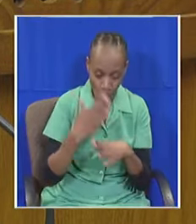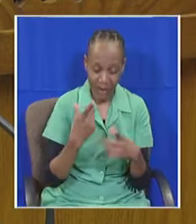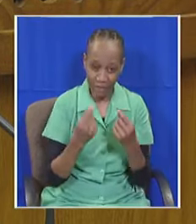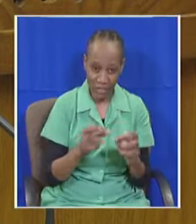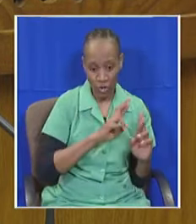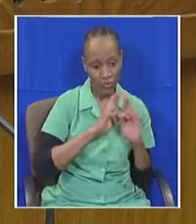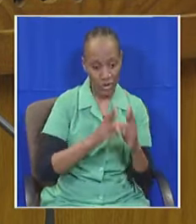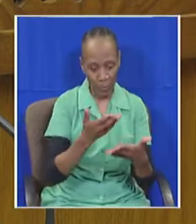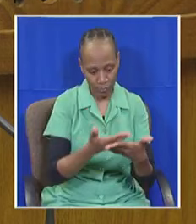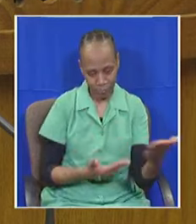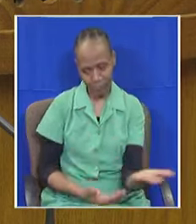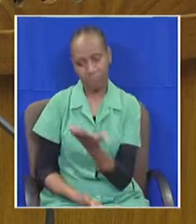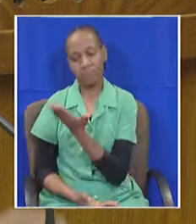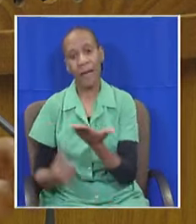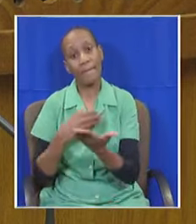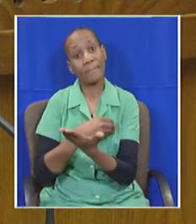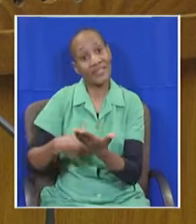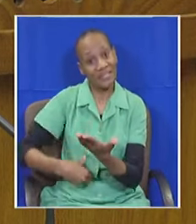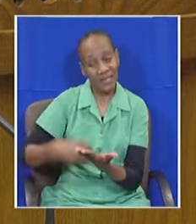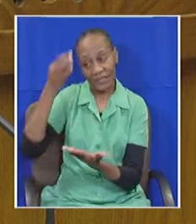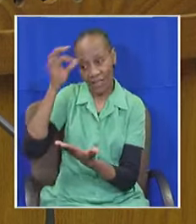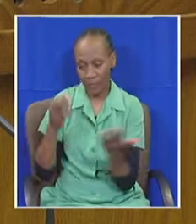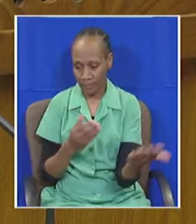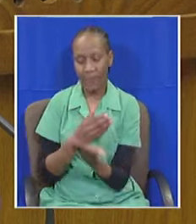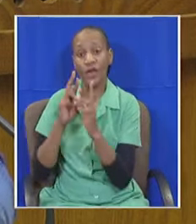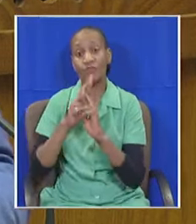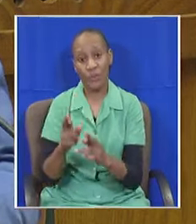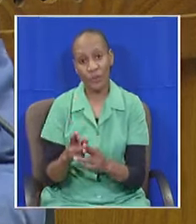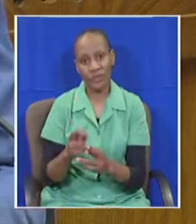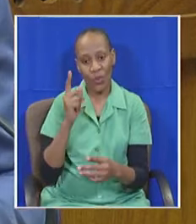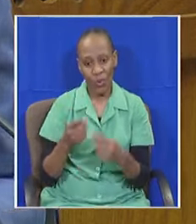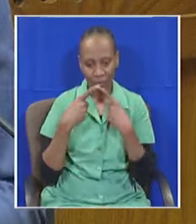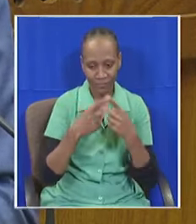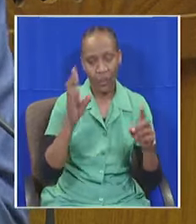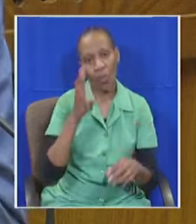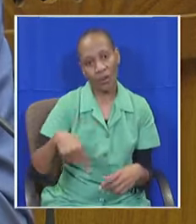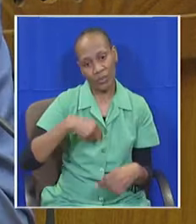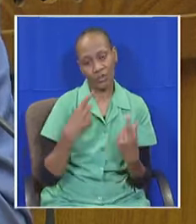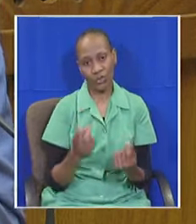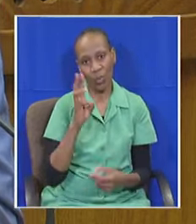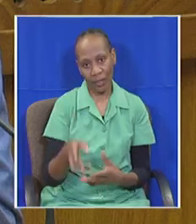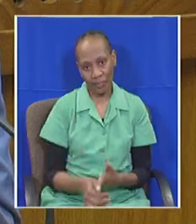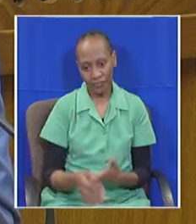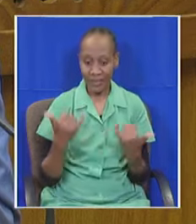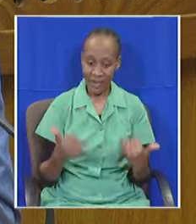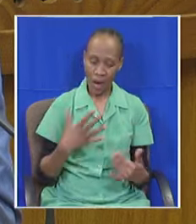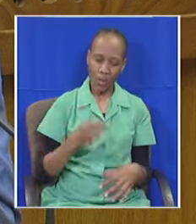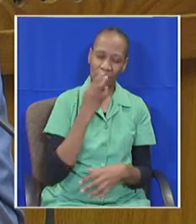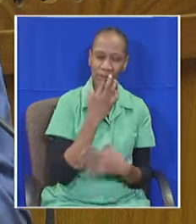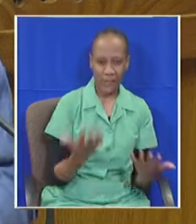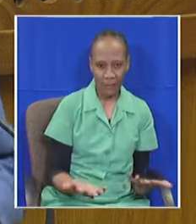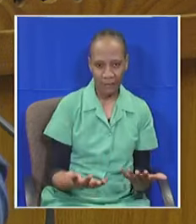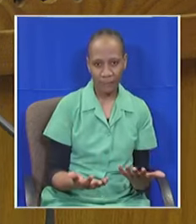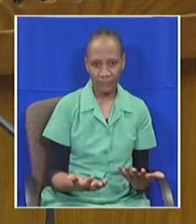report has been considered by government. I feel obliged, Honorable Deputy Speaker, Honorable Members, to digress and express